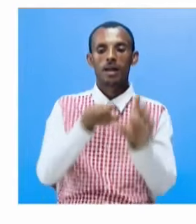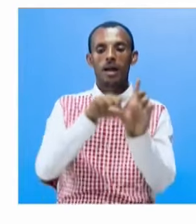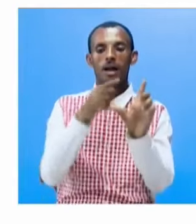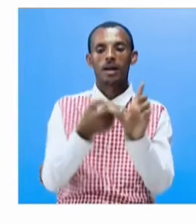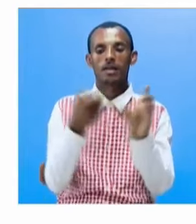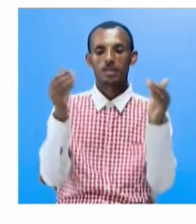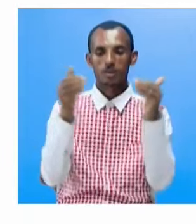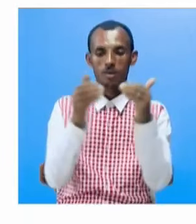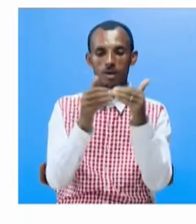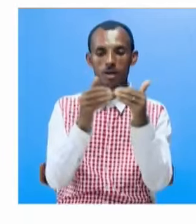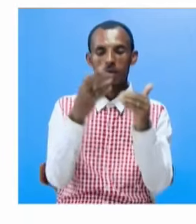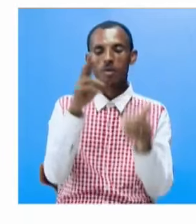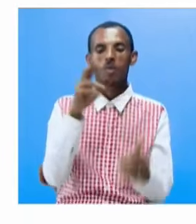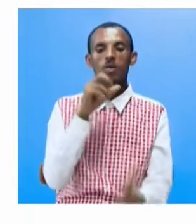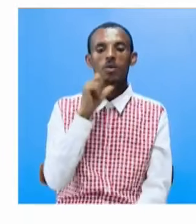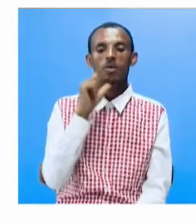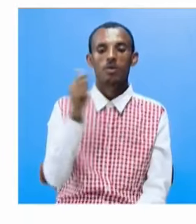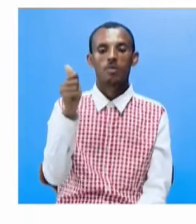congruent?